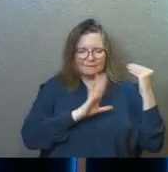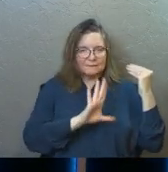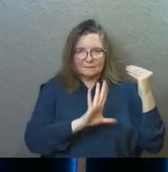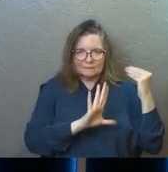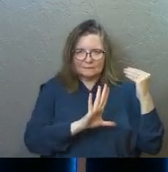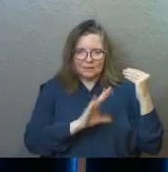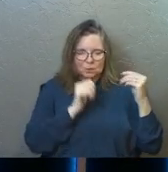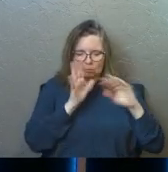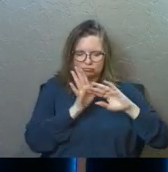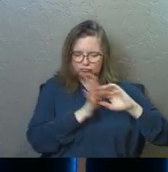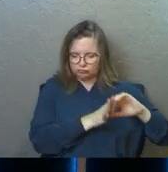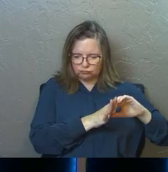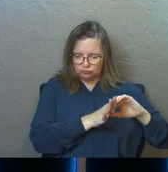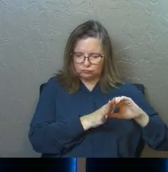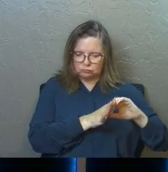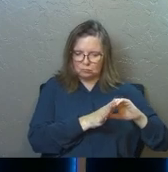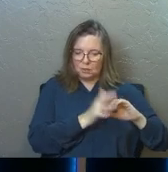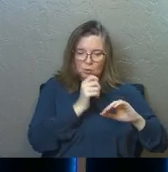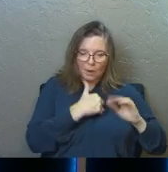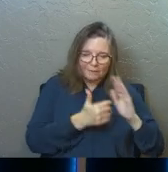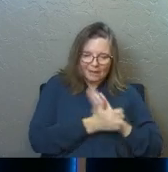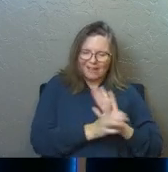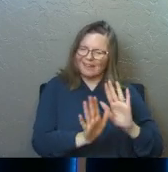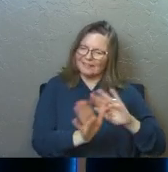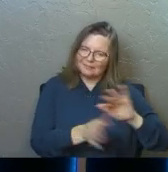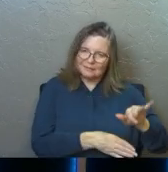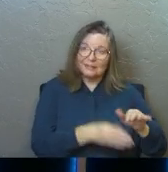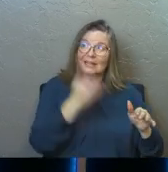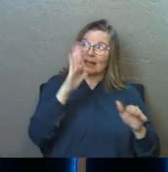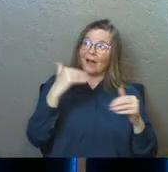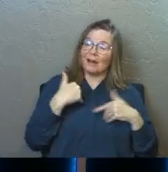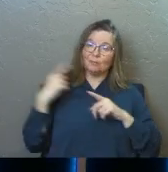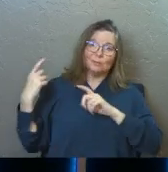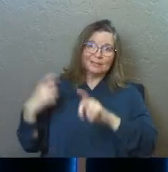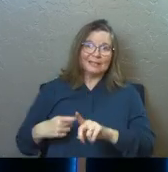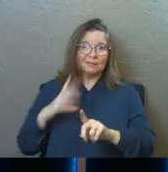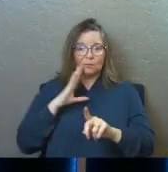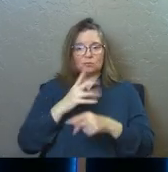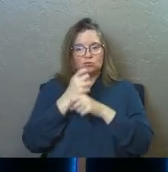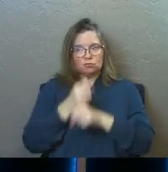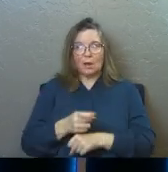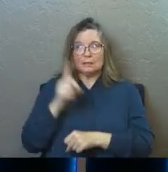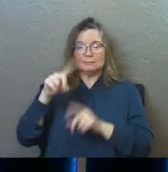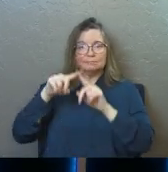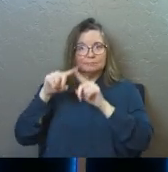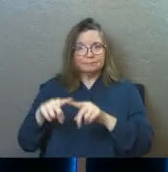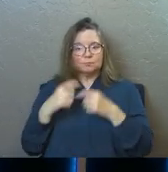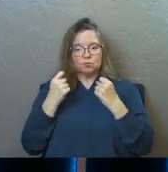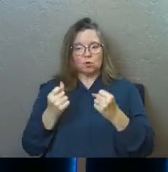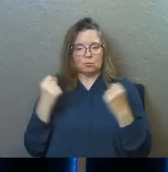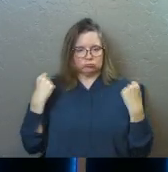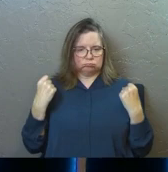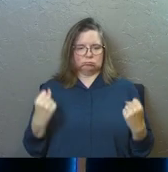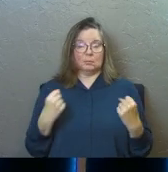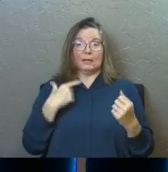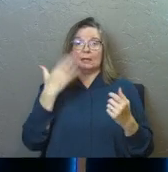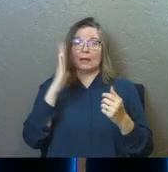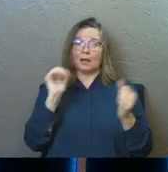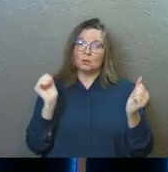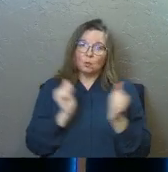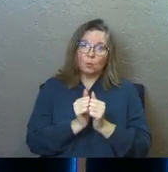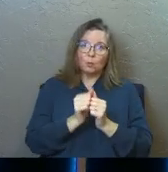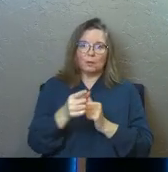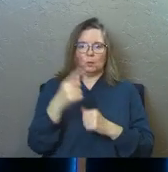telling you that you can't do this, that you don't have the skills or abilities. Guess what? You don't, but God does. So trust him. Be strong and courageous. God is with